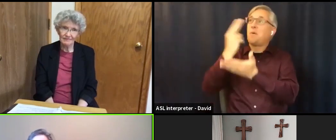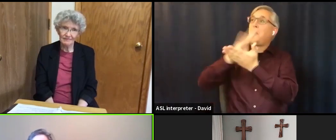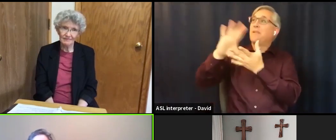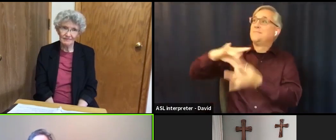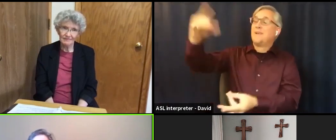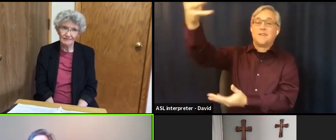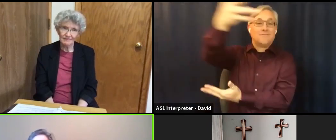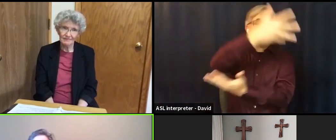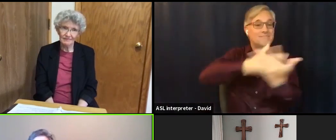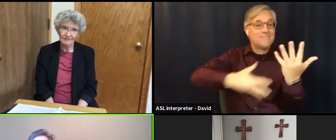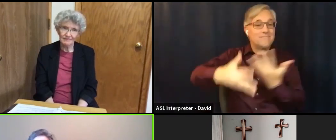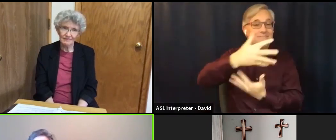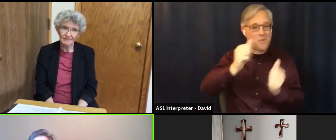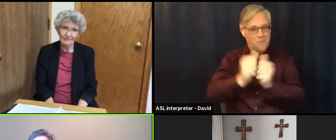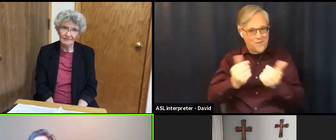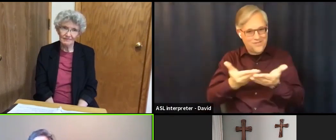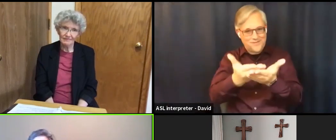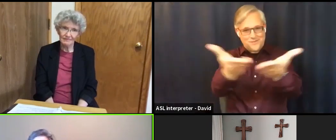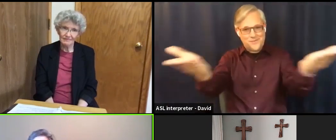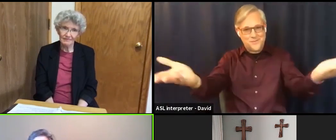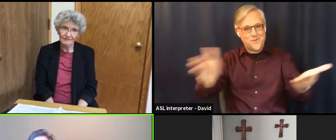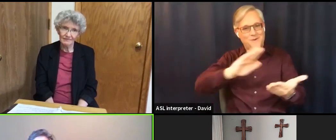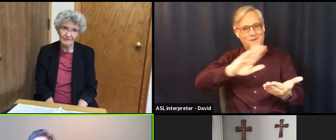Spirit be with you all.